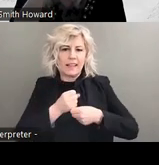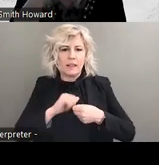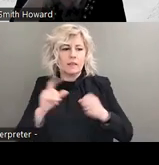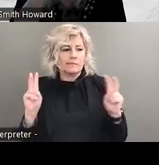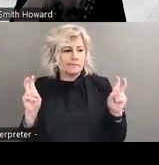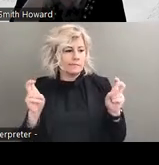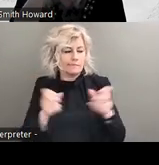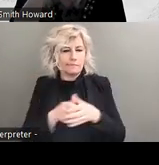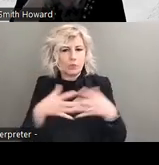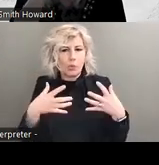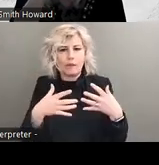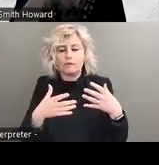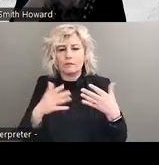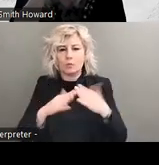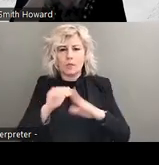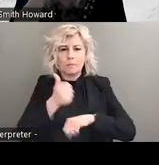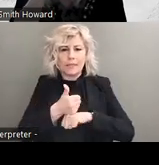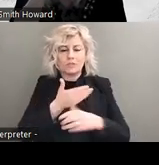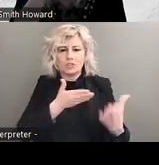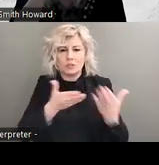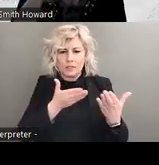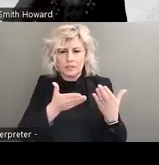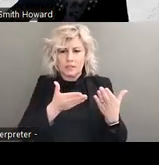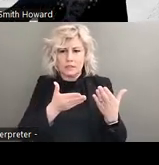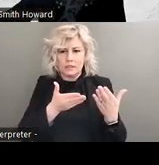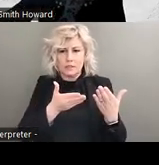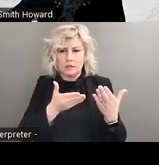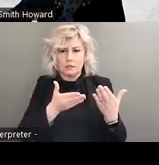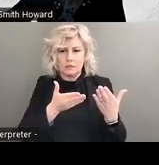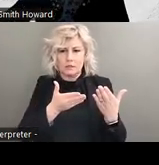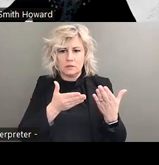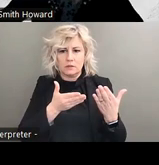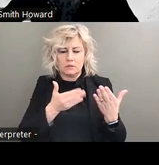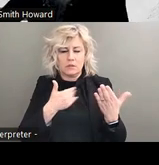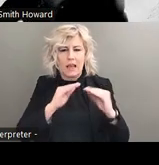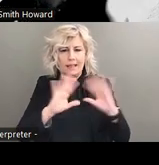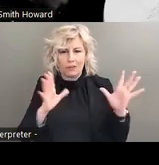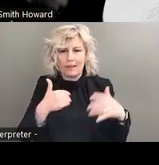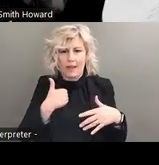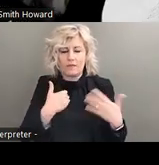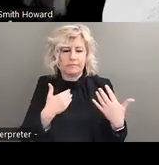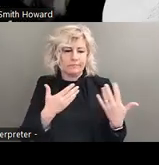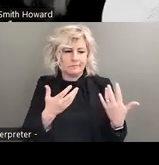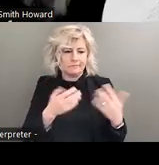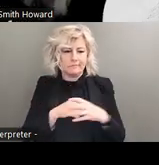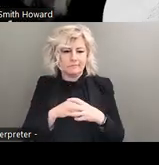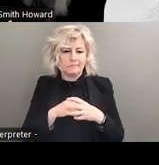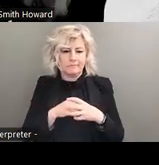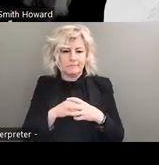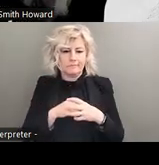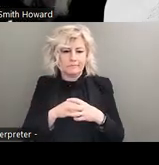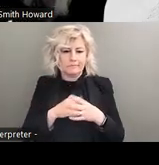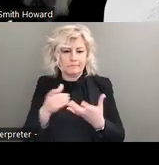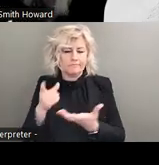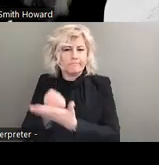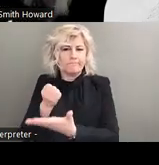of community-based services in areas that are clearly economically less well off, I